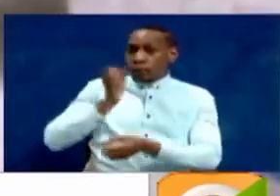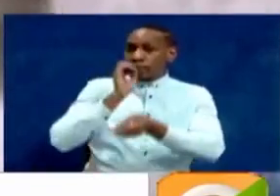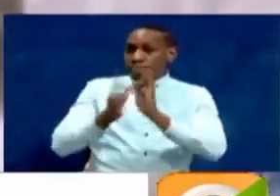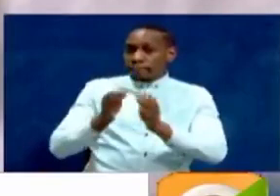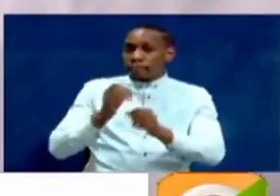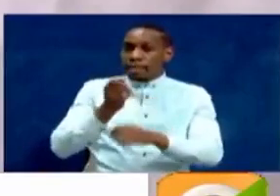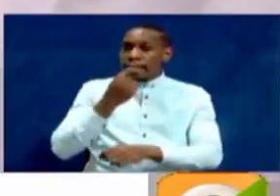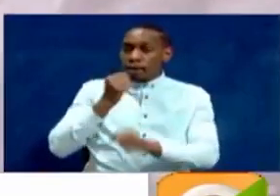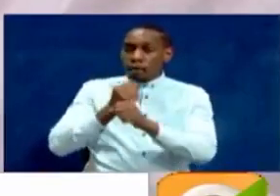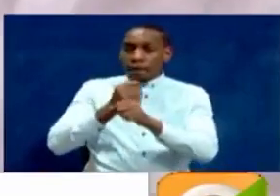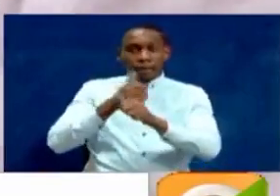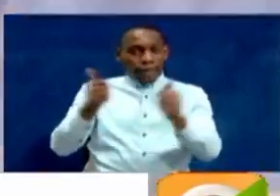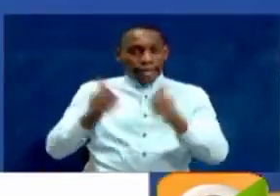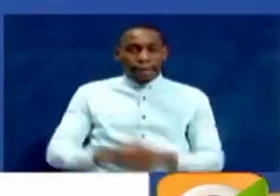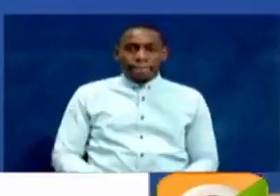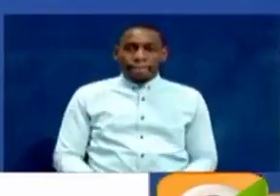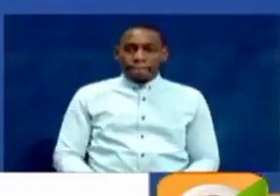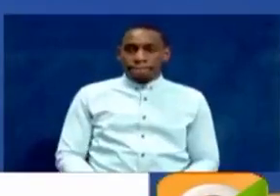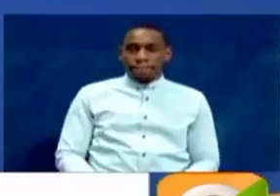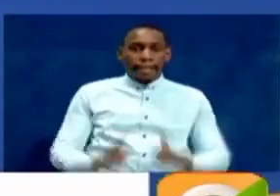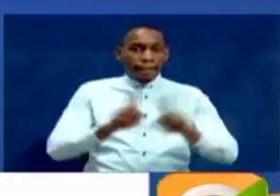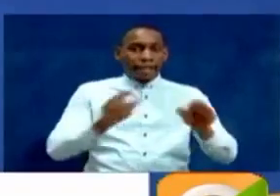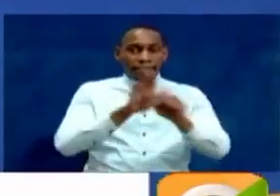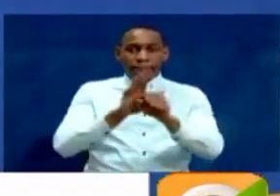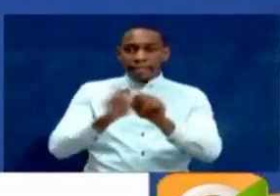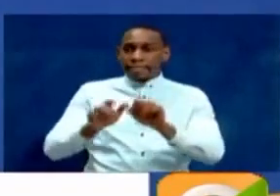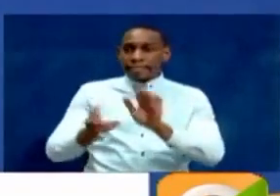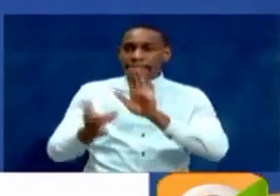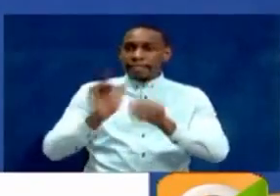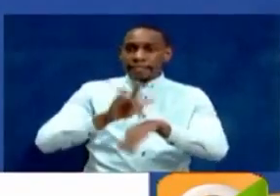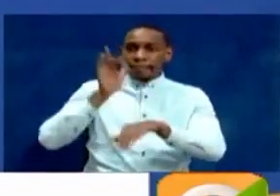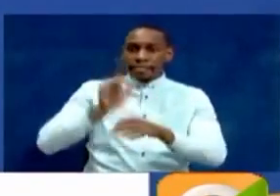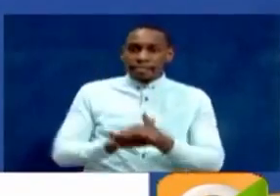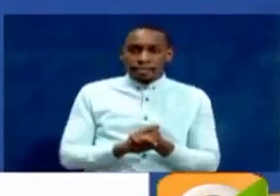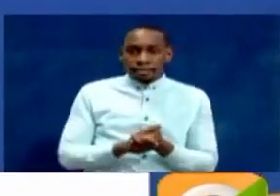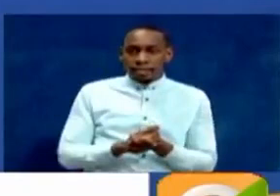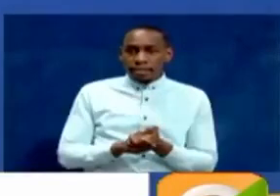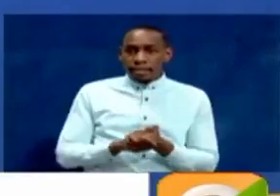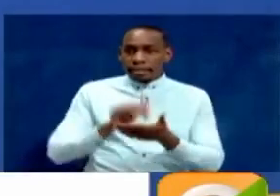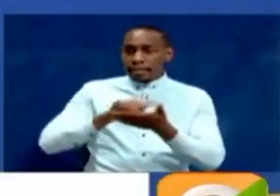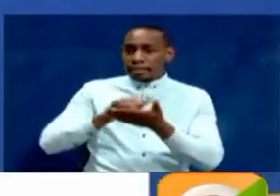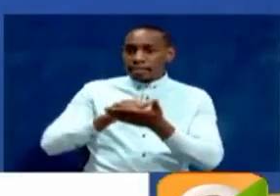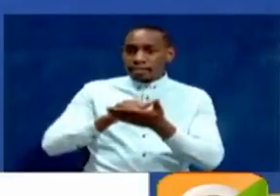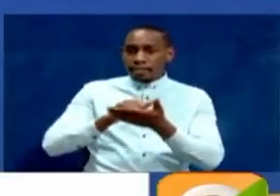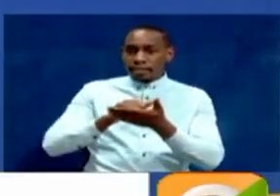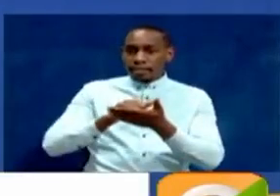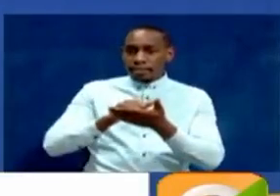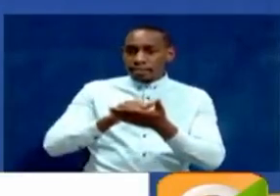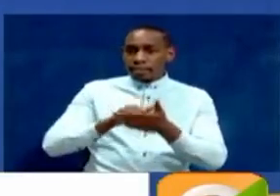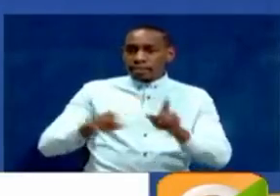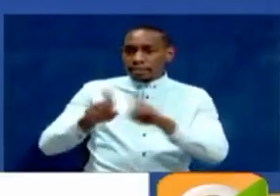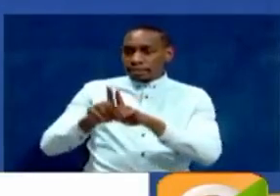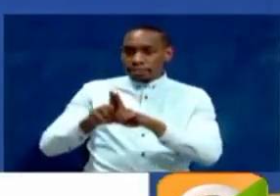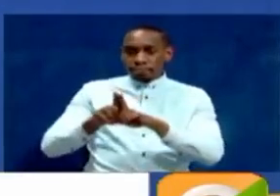how effective the vaccine is. But majority of side effects for most vaccines tend to be mild and tend to